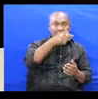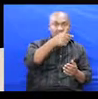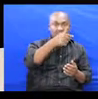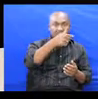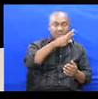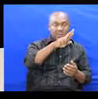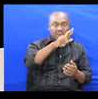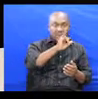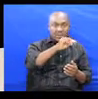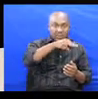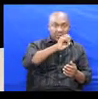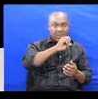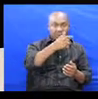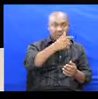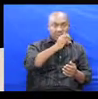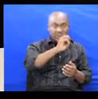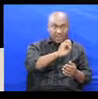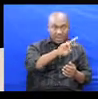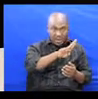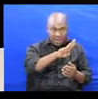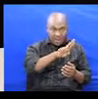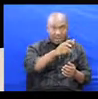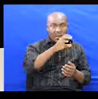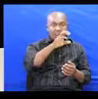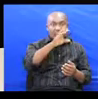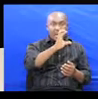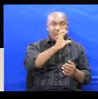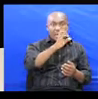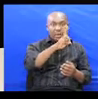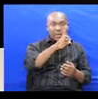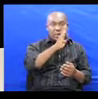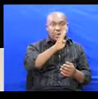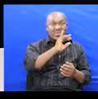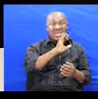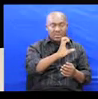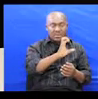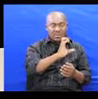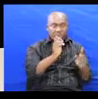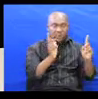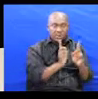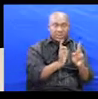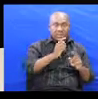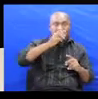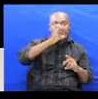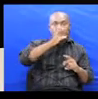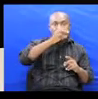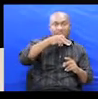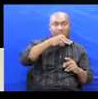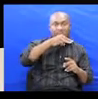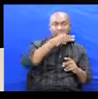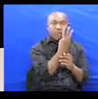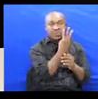guess everyone will be able to compute the mass concentration. Refer to your notes, refer for what we have been